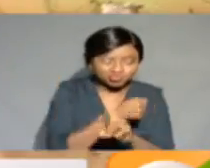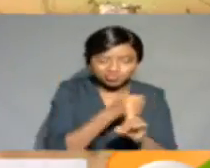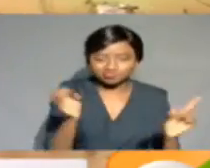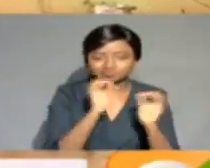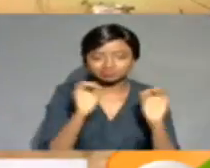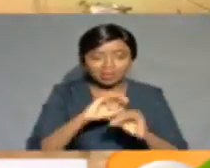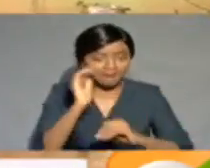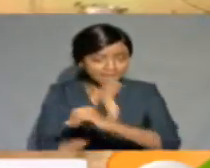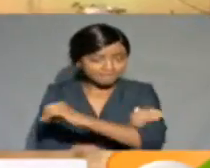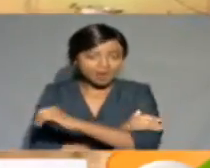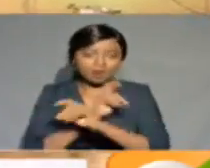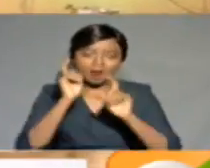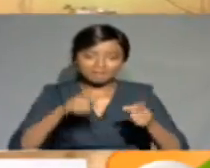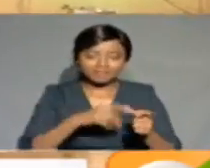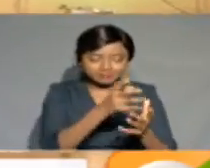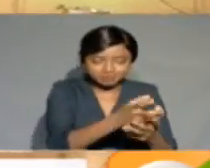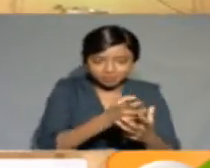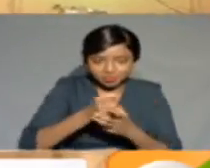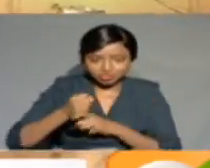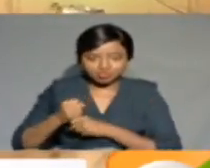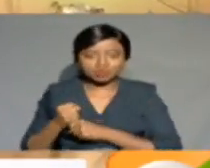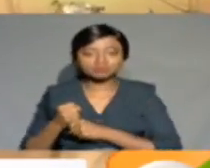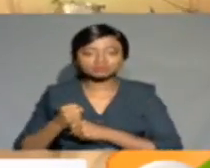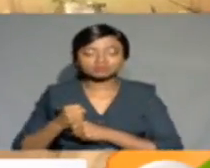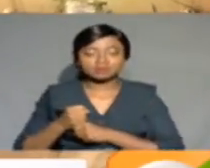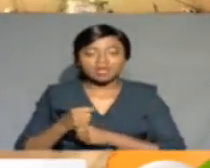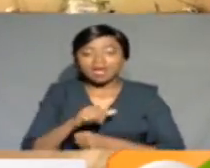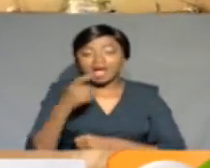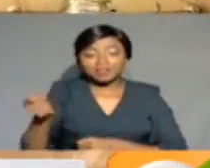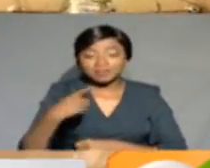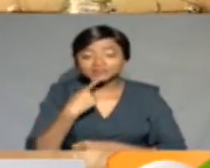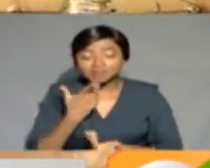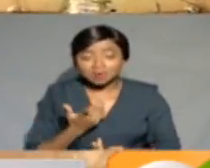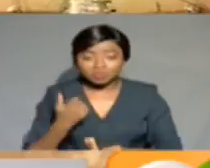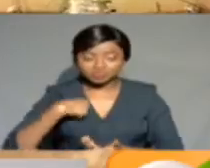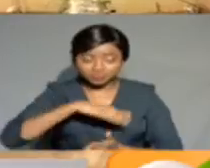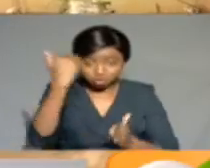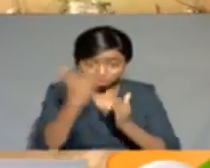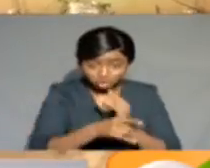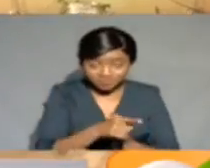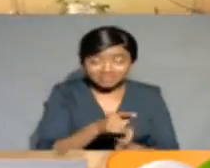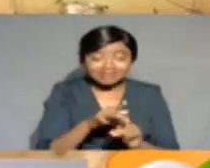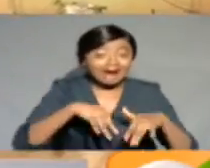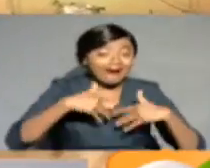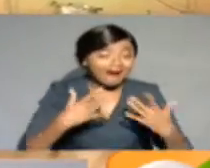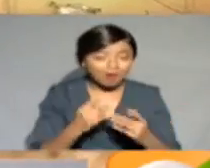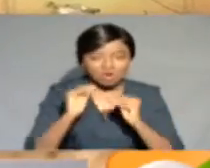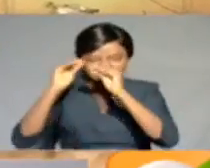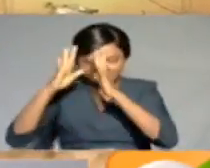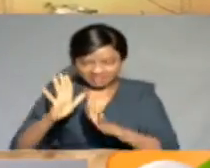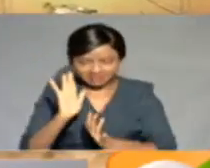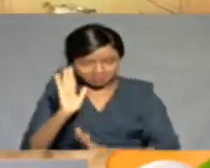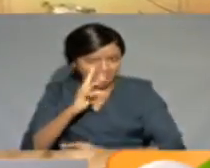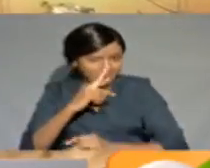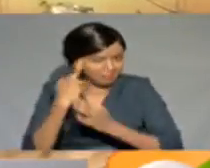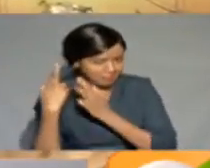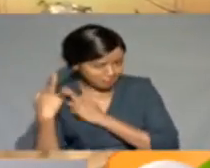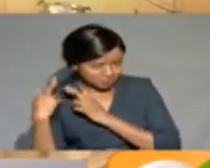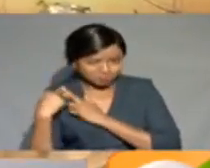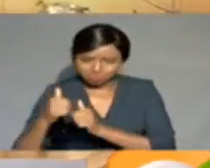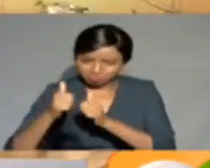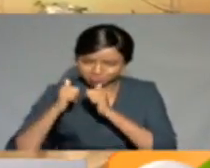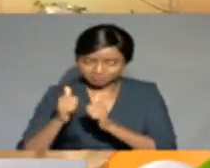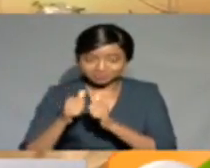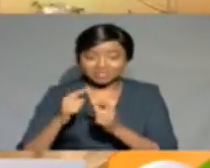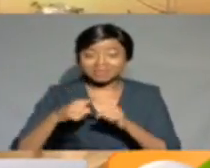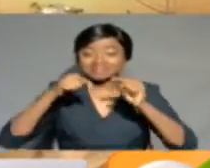them. That power should be withdrawn. And Kipkemoi Chumba says, we can only stop this act by having teachers who are responsible. Only